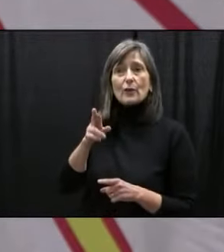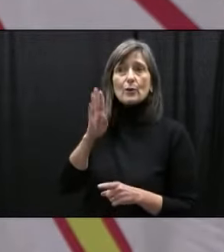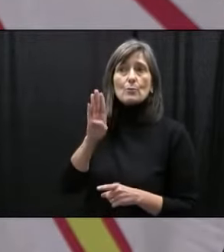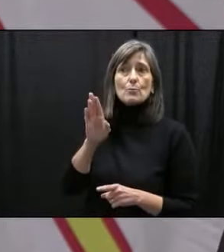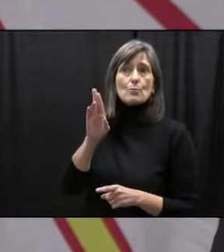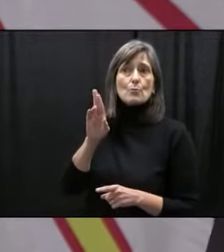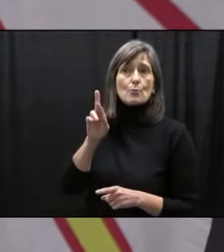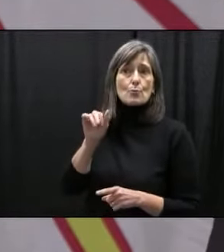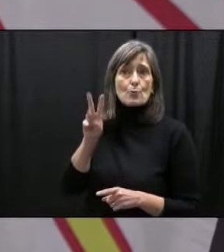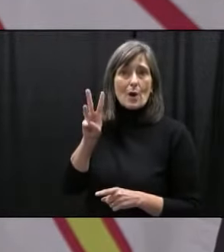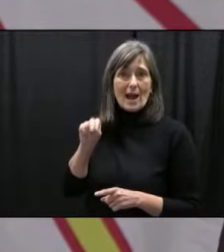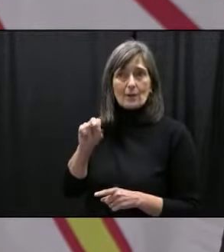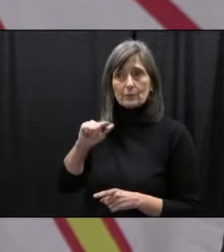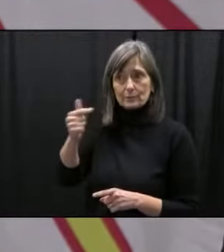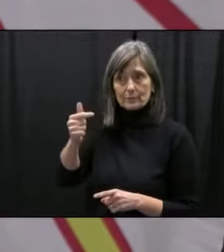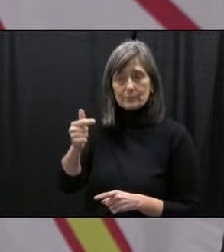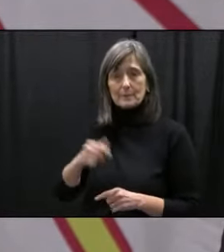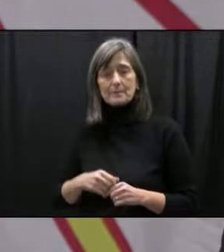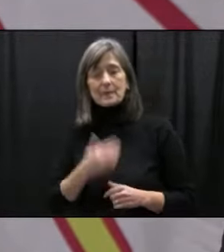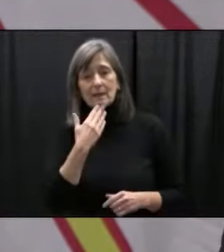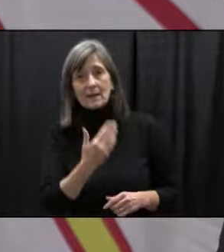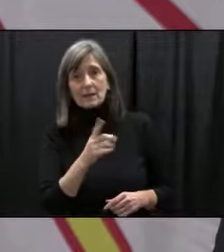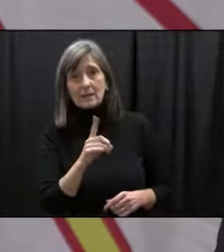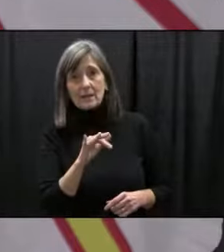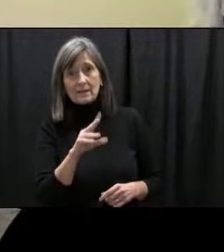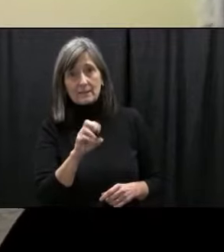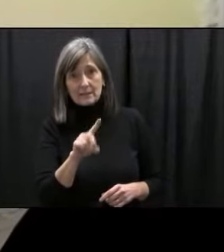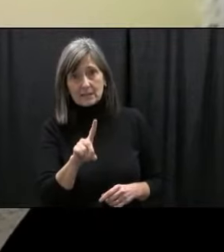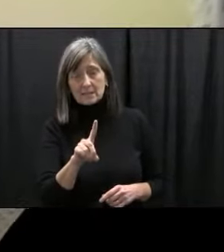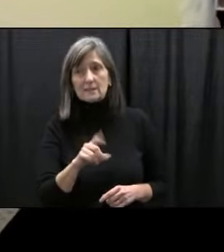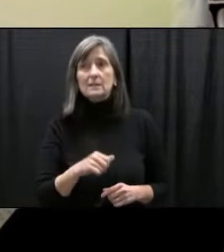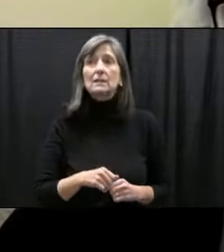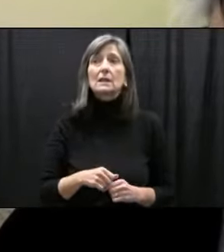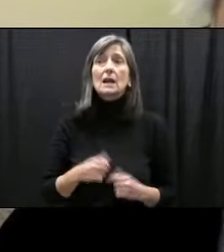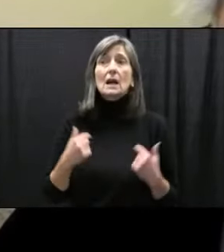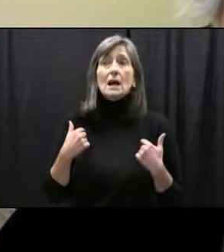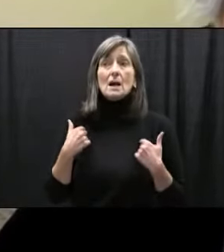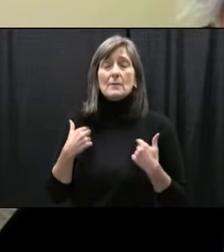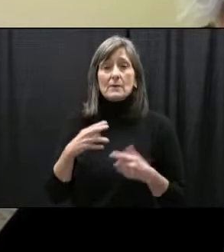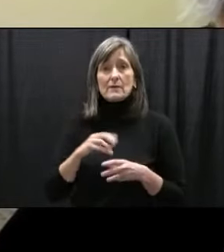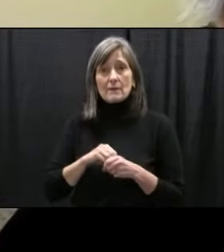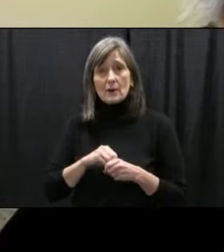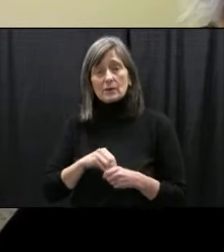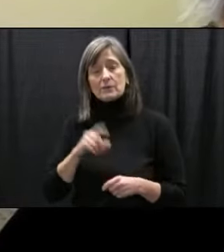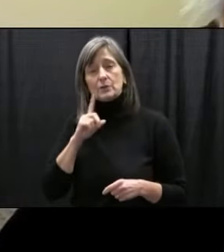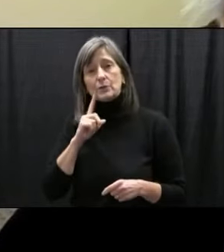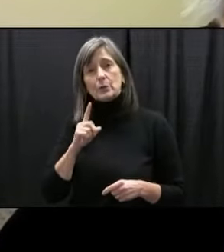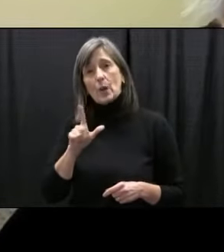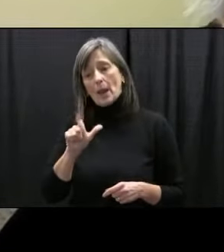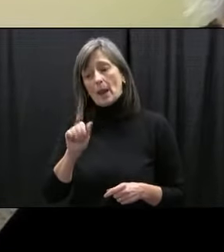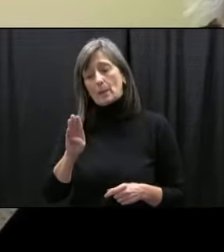David. I, as well, on behalf of Labrador-Grenfell Health, want to recognize the